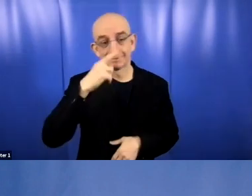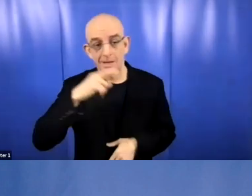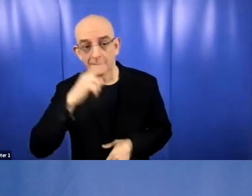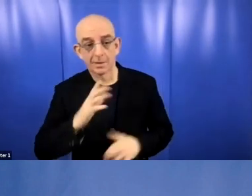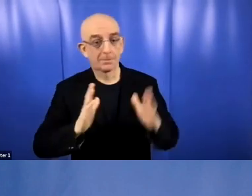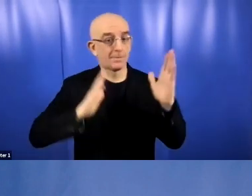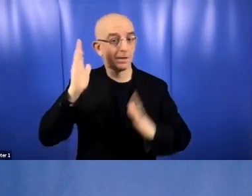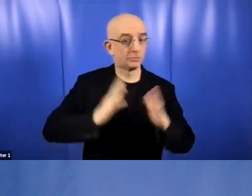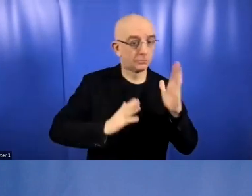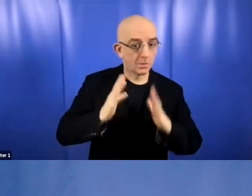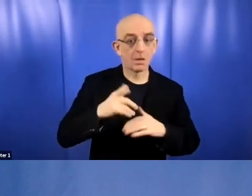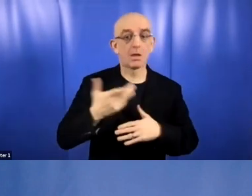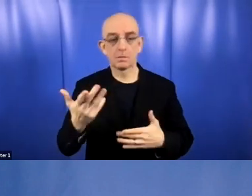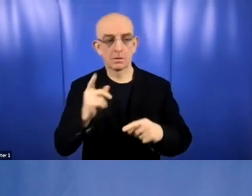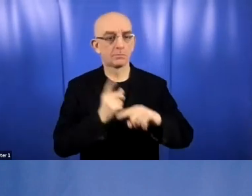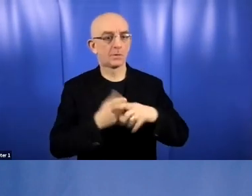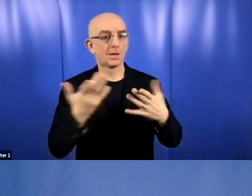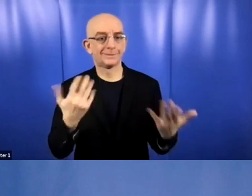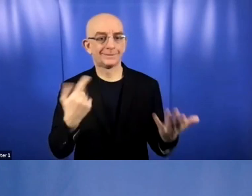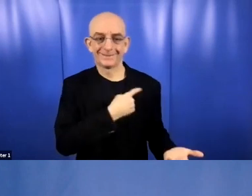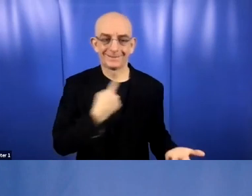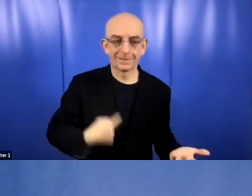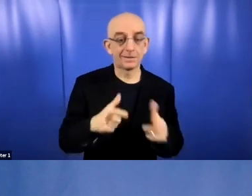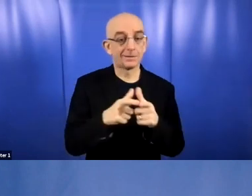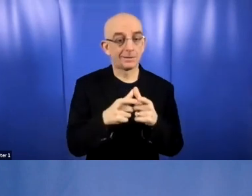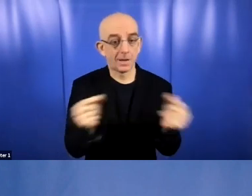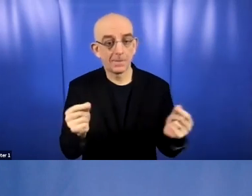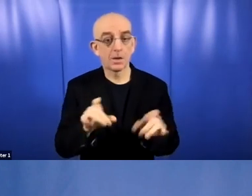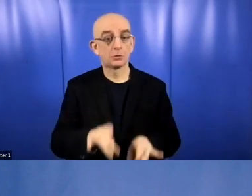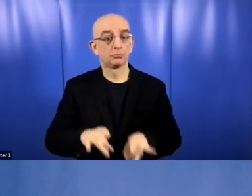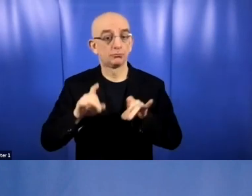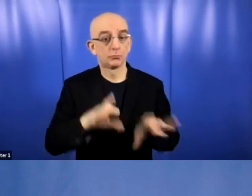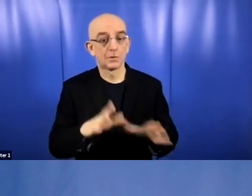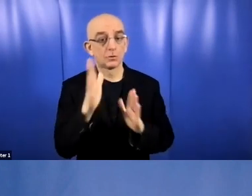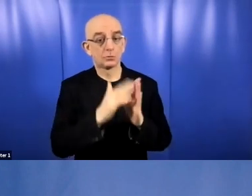something that is so important, the UN Security Council.